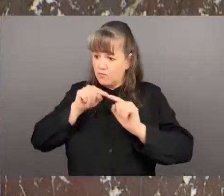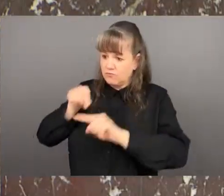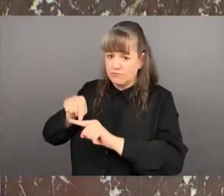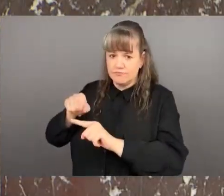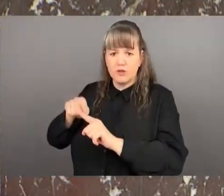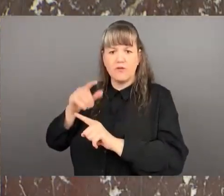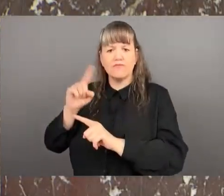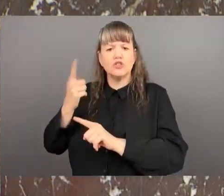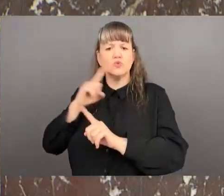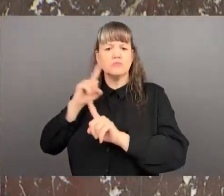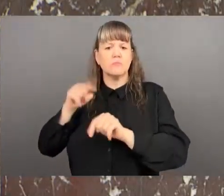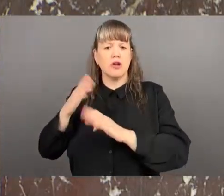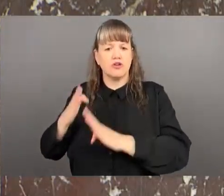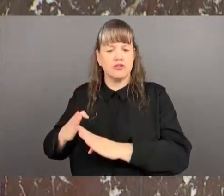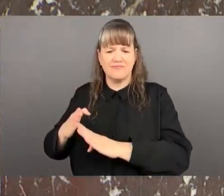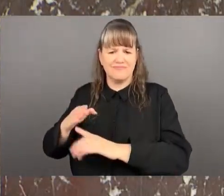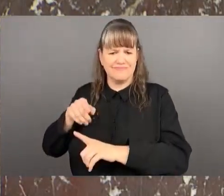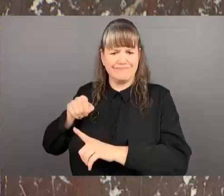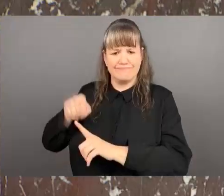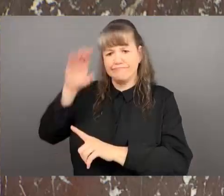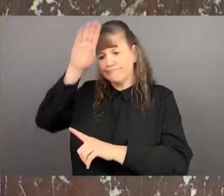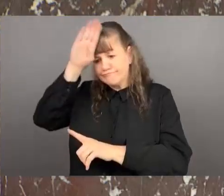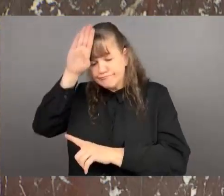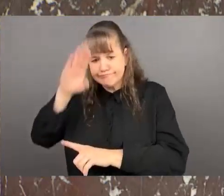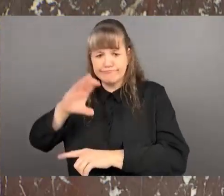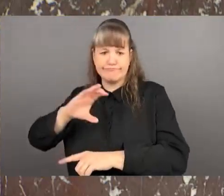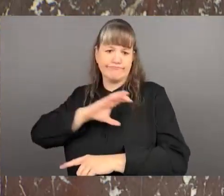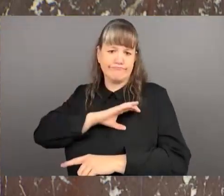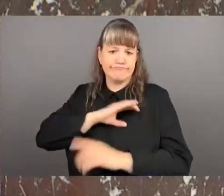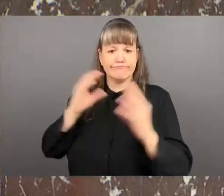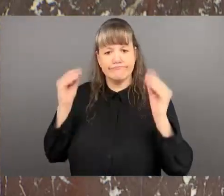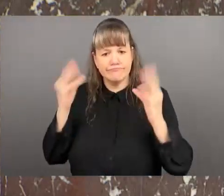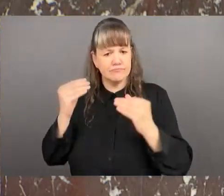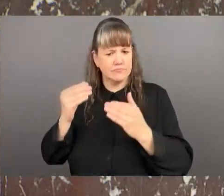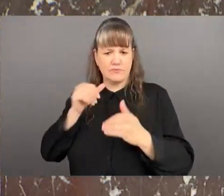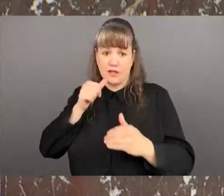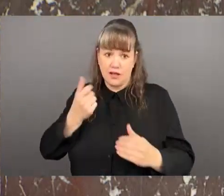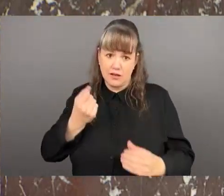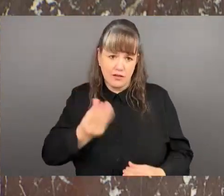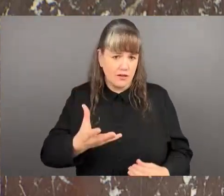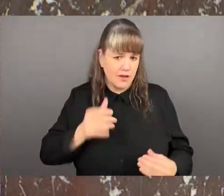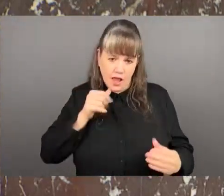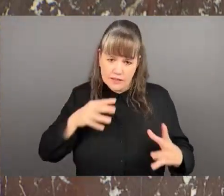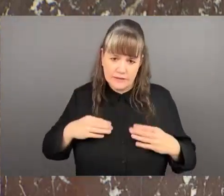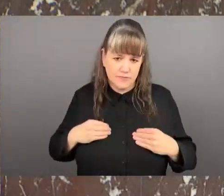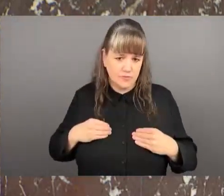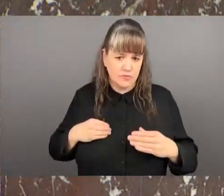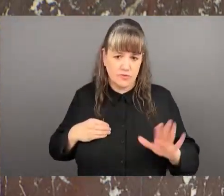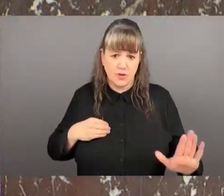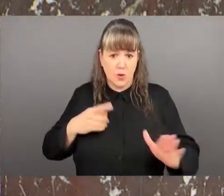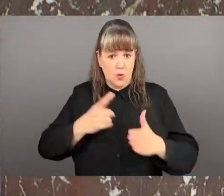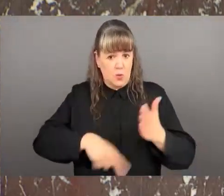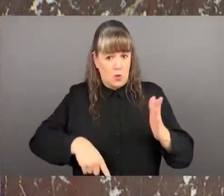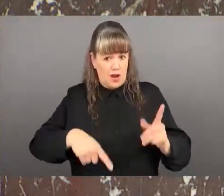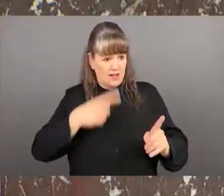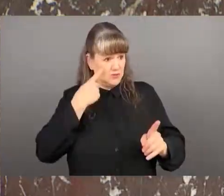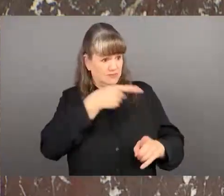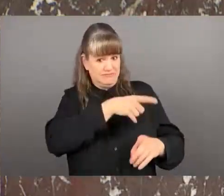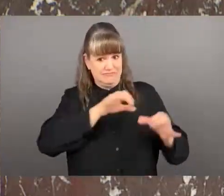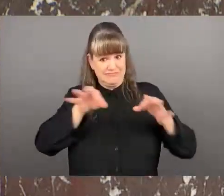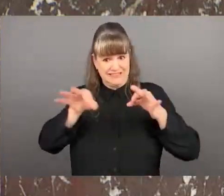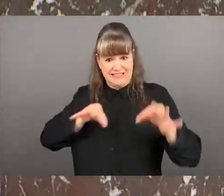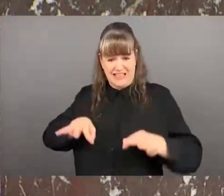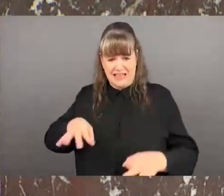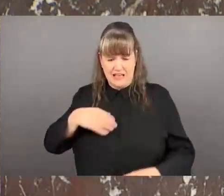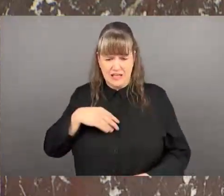I fully agree with the member's account of the situation, but I can say I think everybody